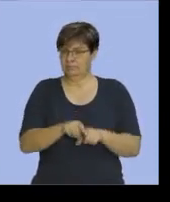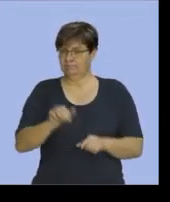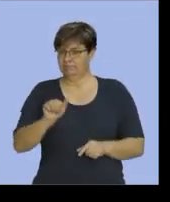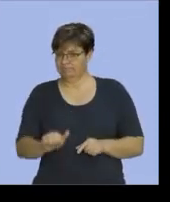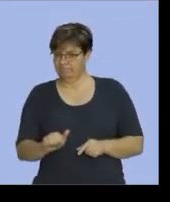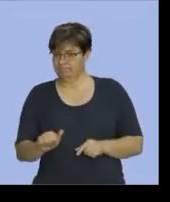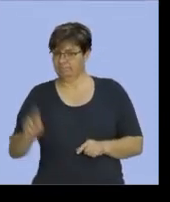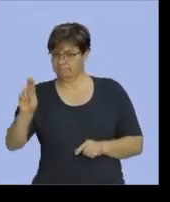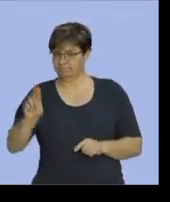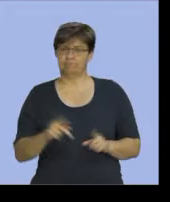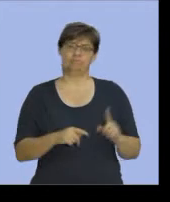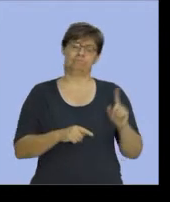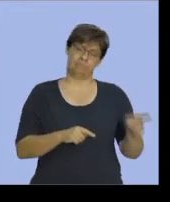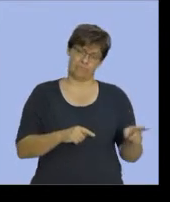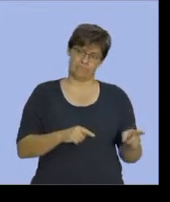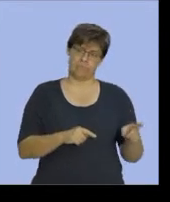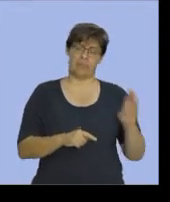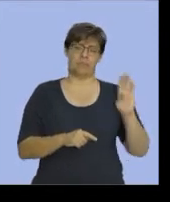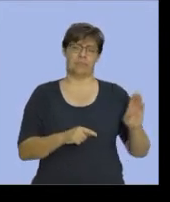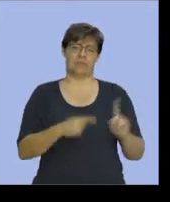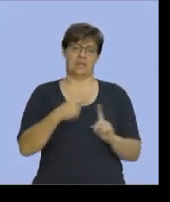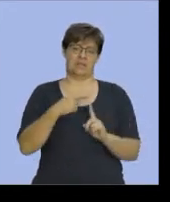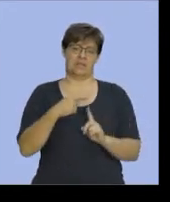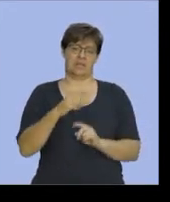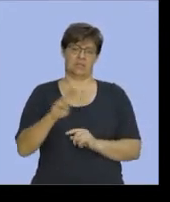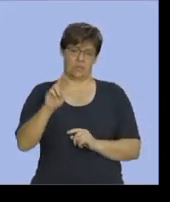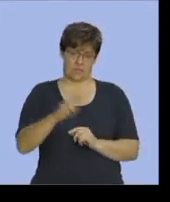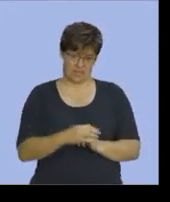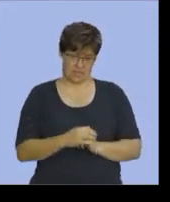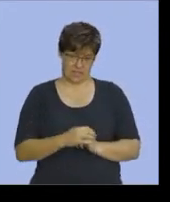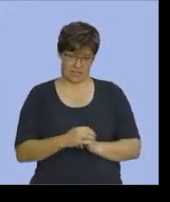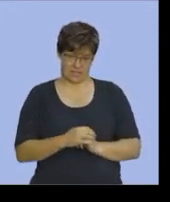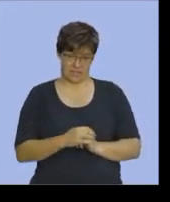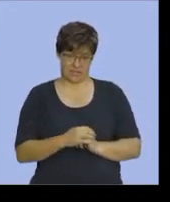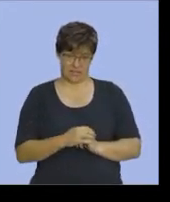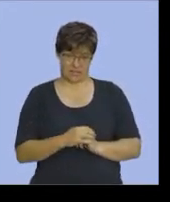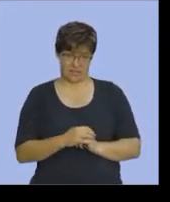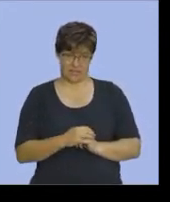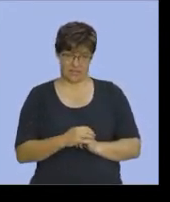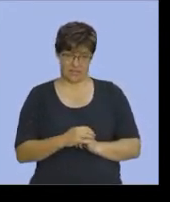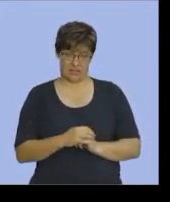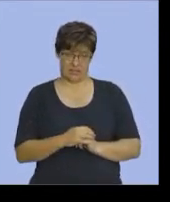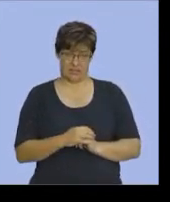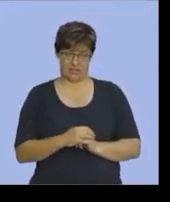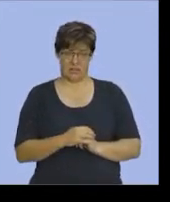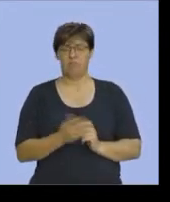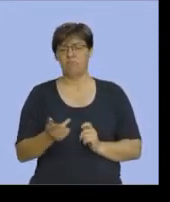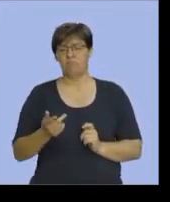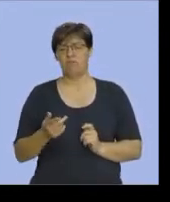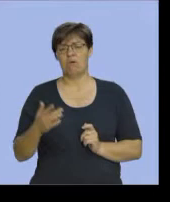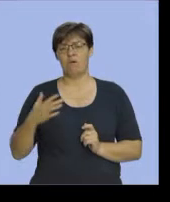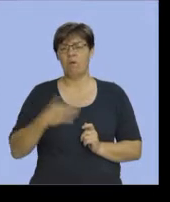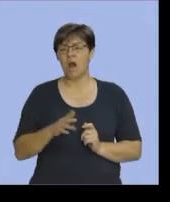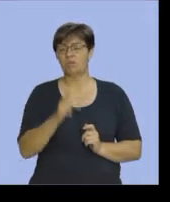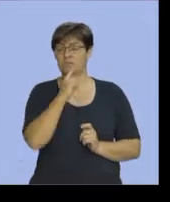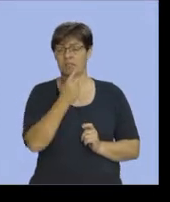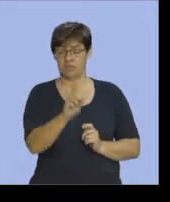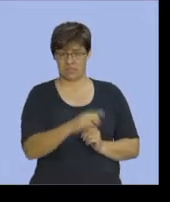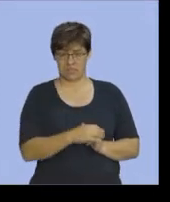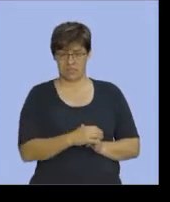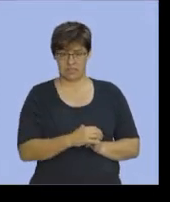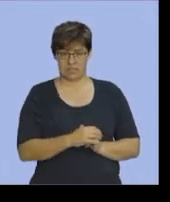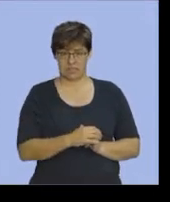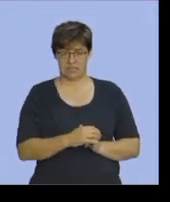a squared, which is this, plus b squared, which is the other side. Also, one thing that I would like to mention here